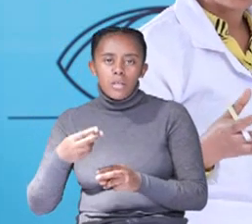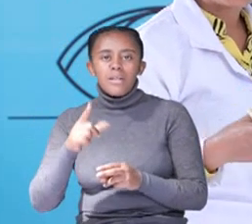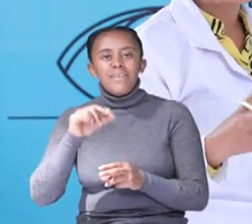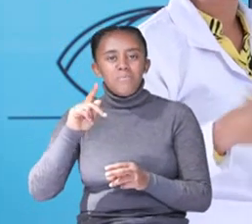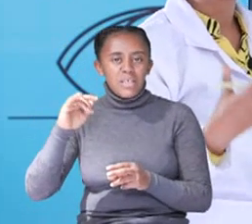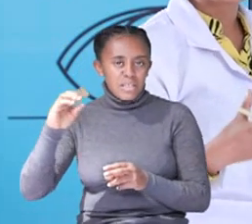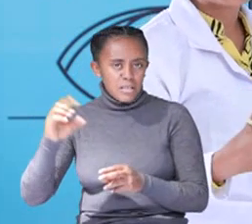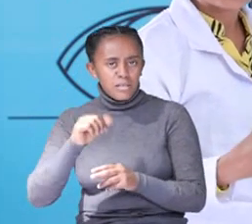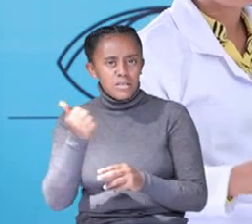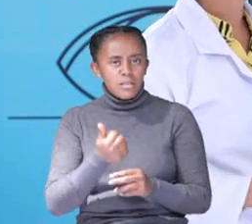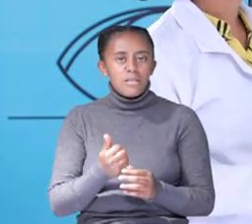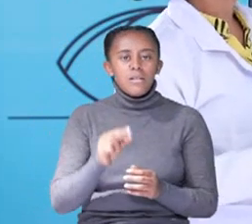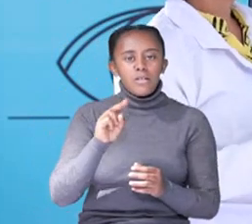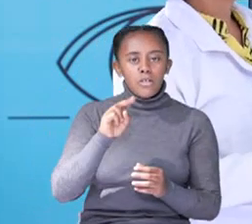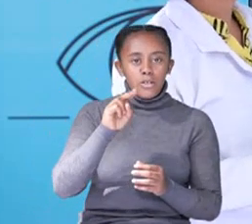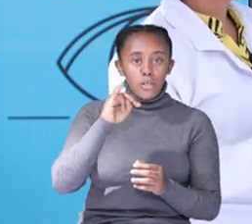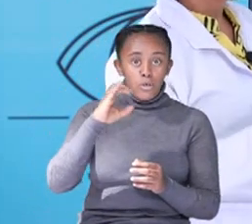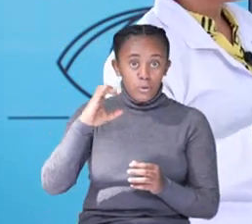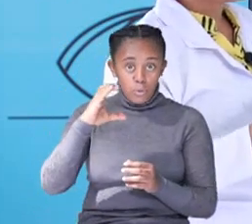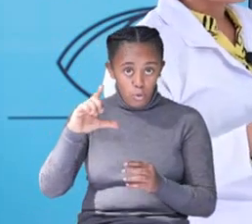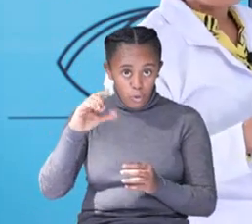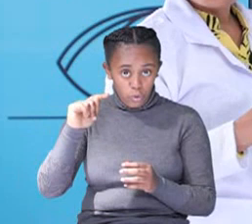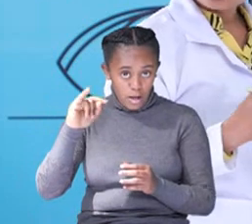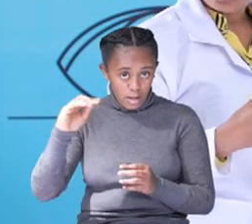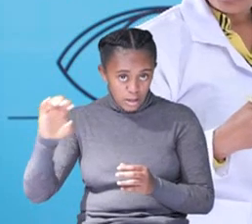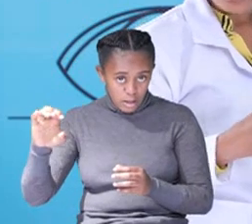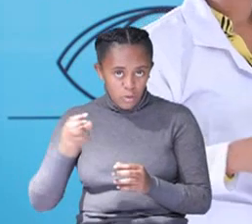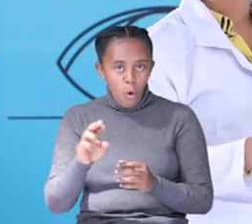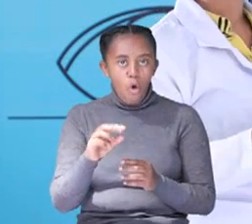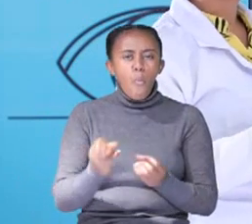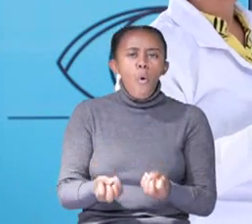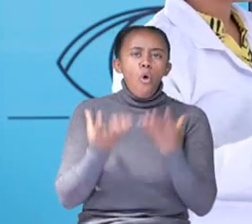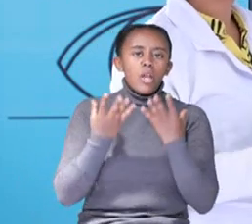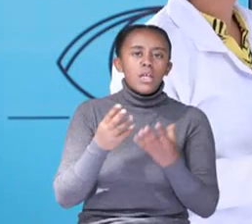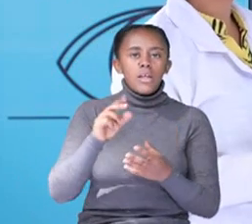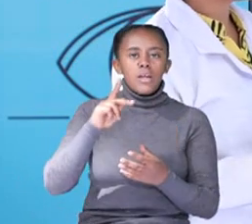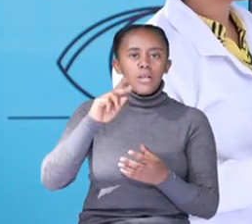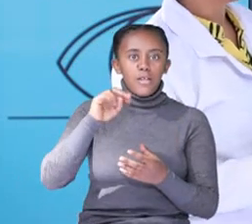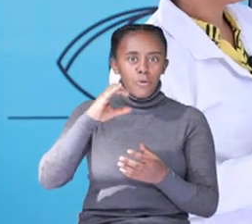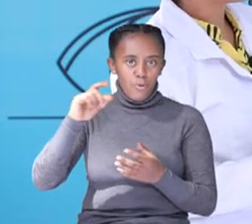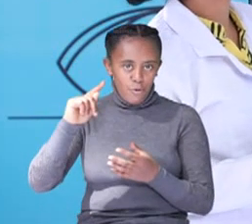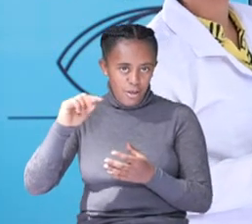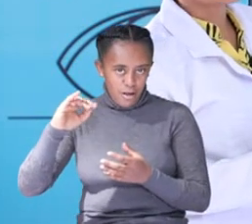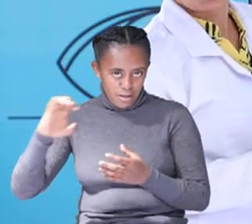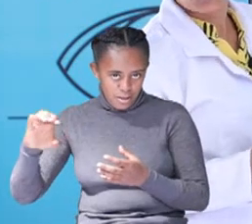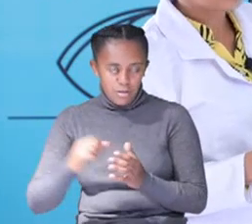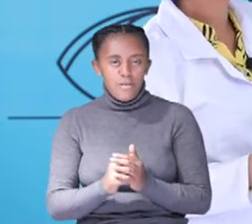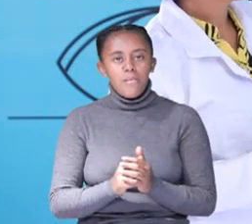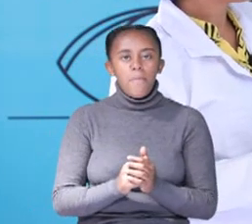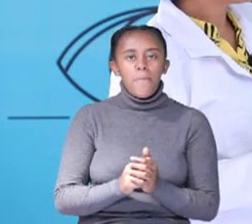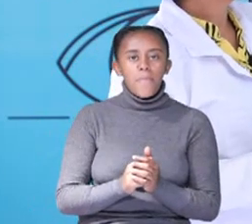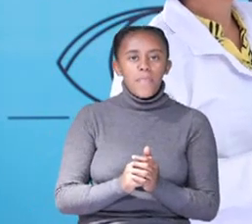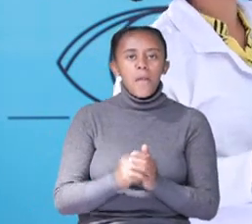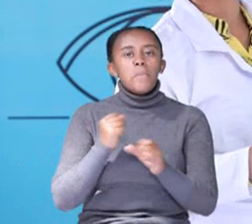and so on, even nucleotides. When polynucleotides formed by synthesis